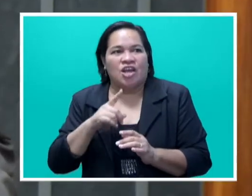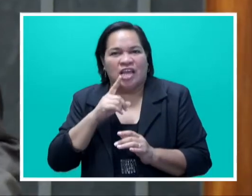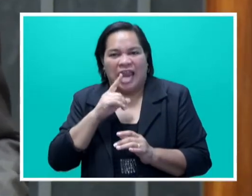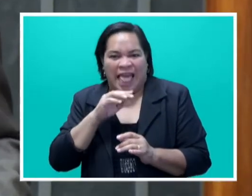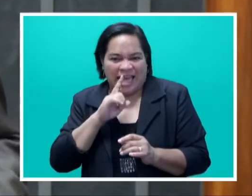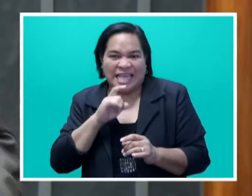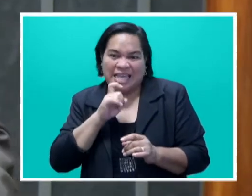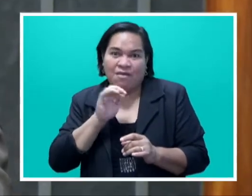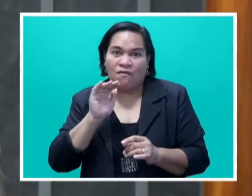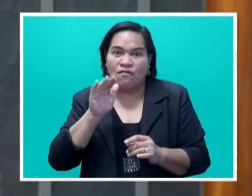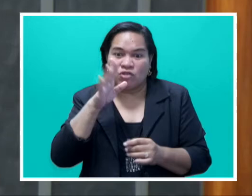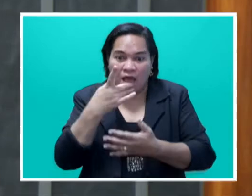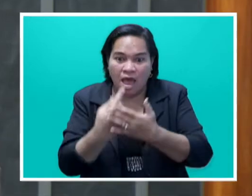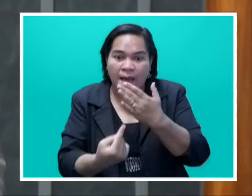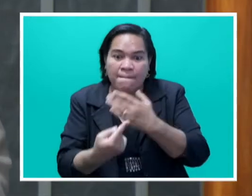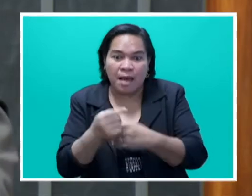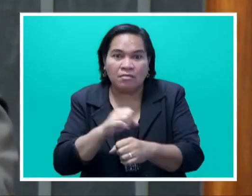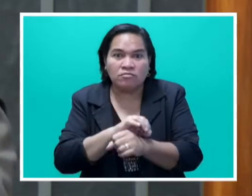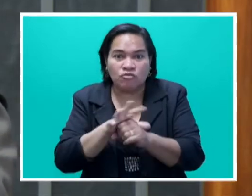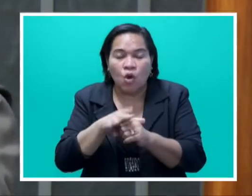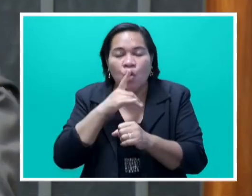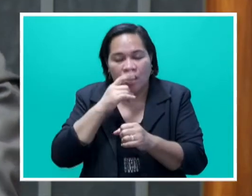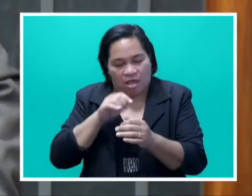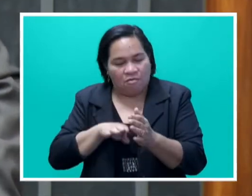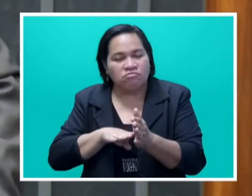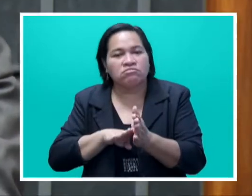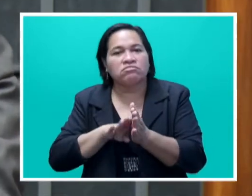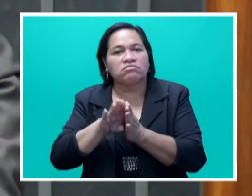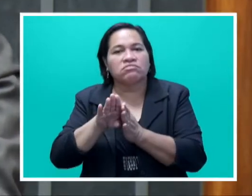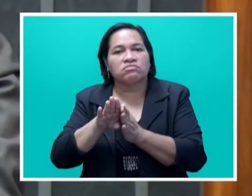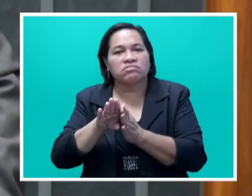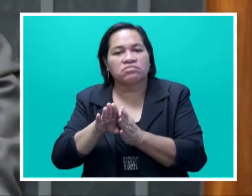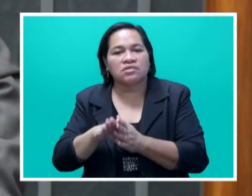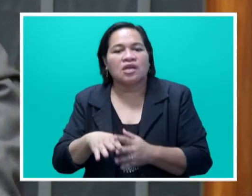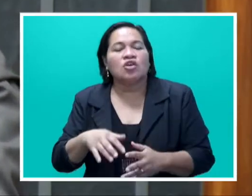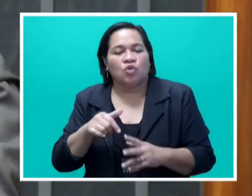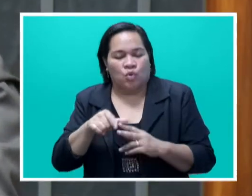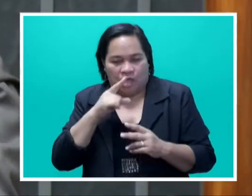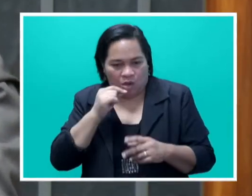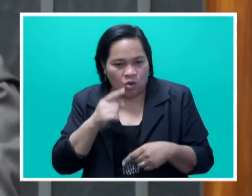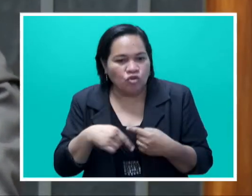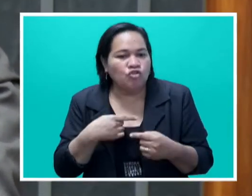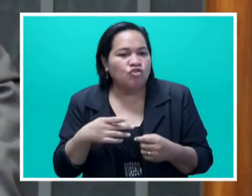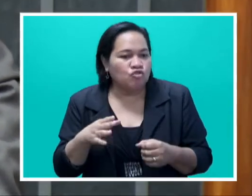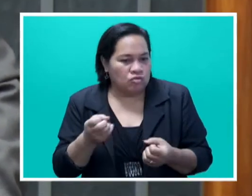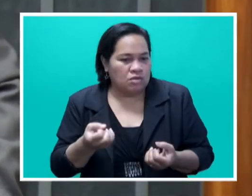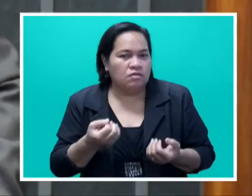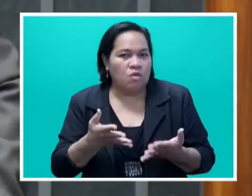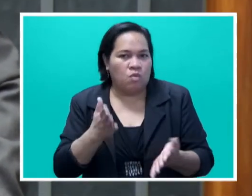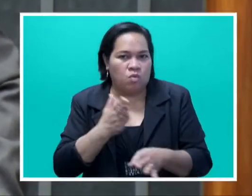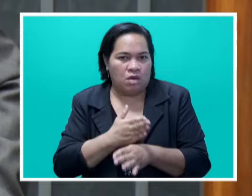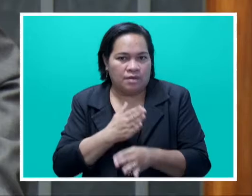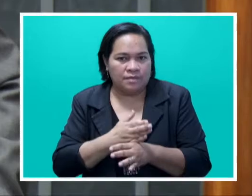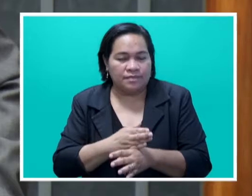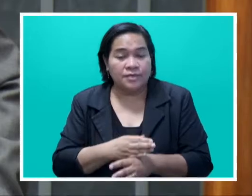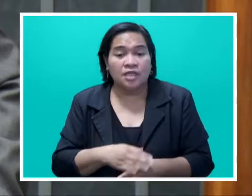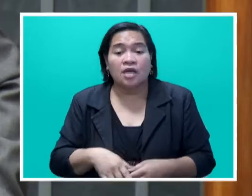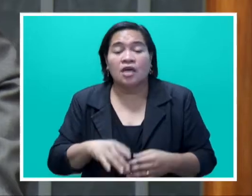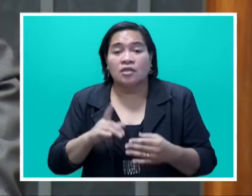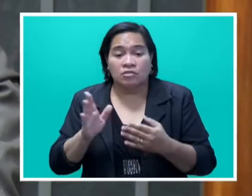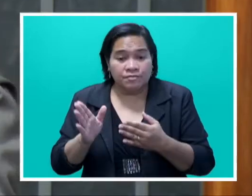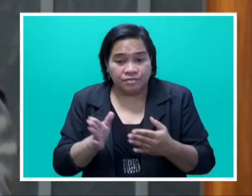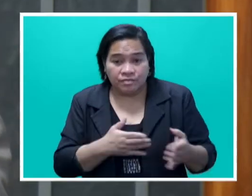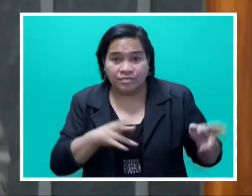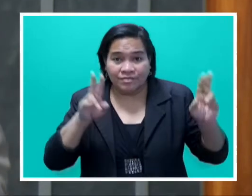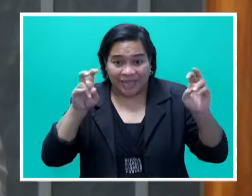pandemic, yet still deliver livelihoods and jobs to all Fijians. On the job front, Mr. Speaker, at